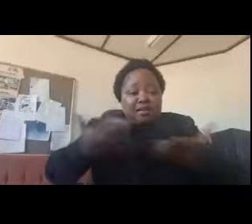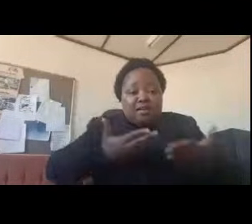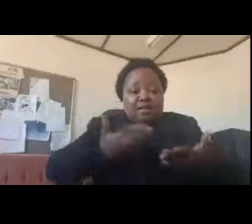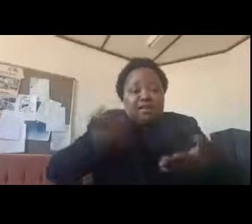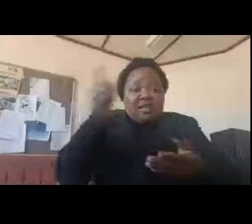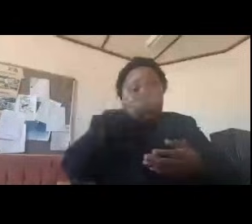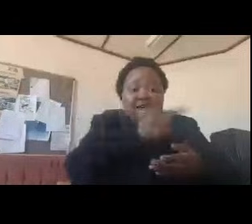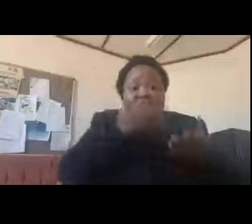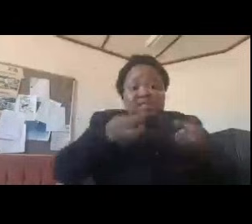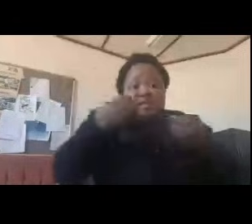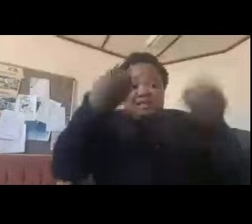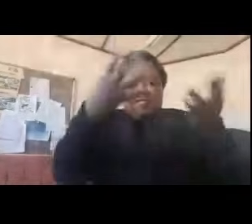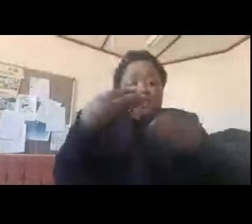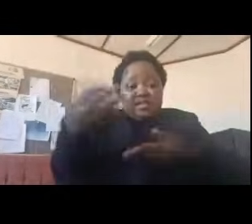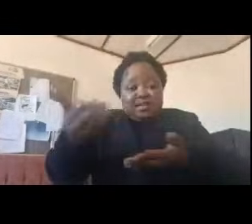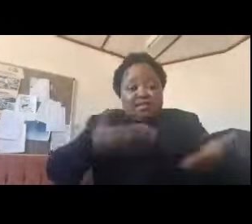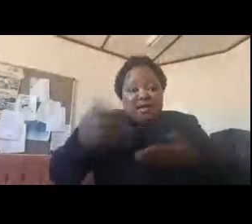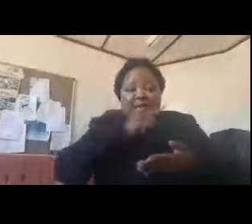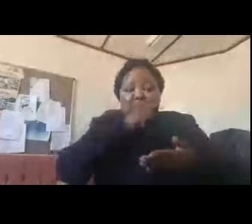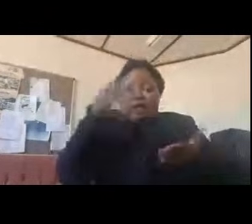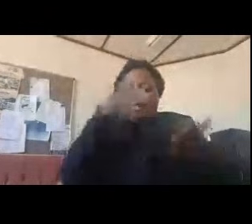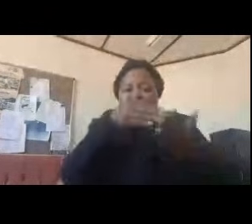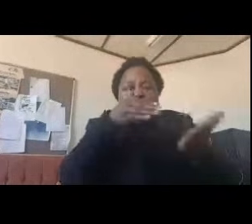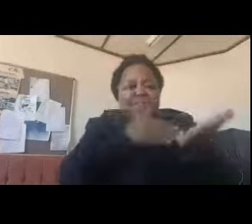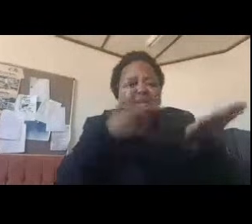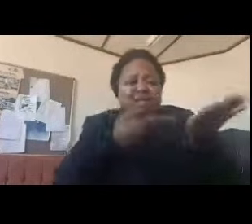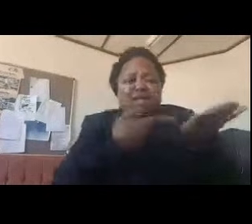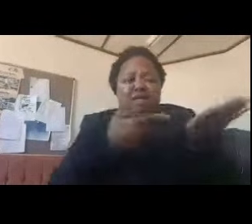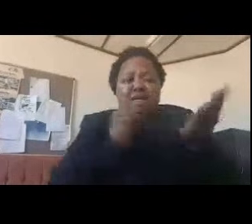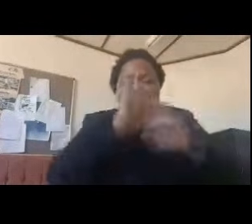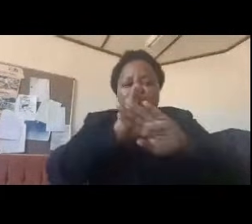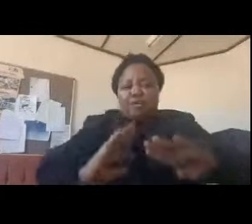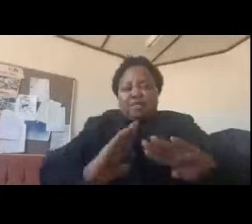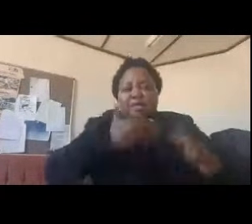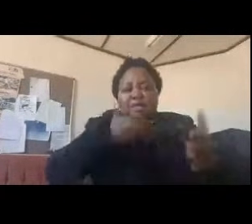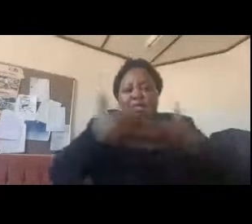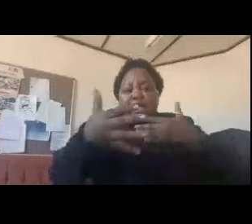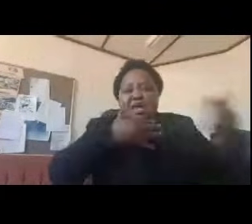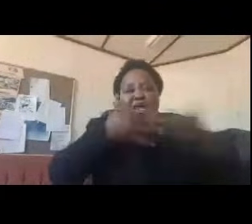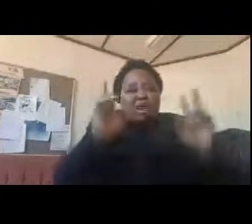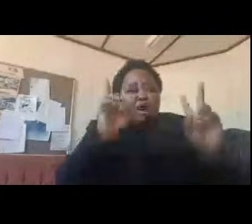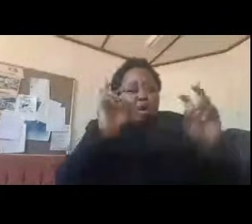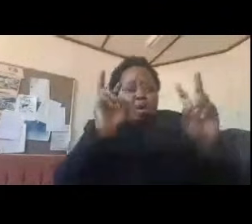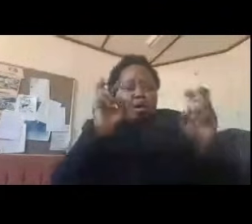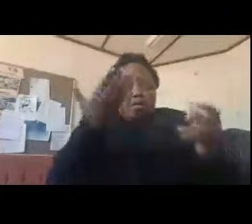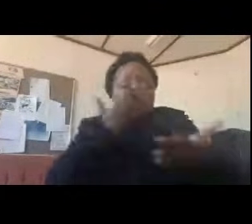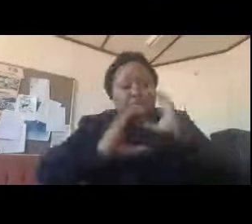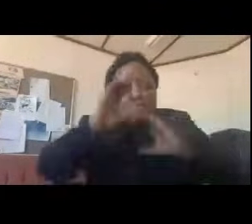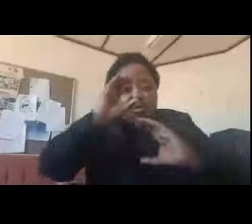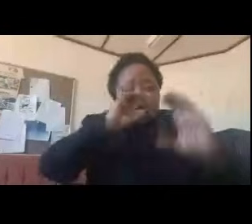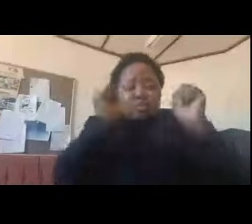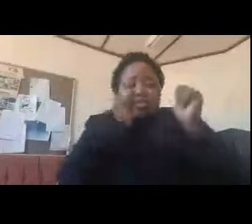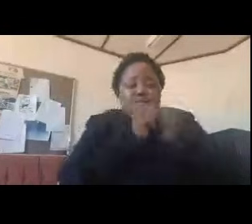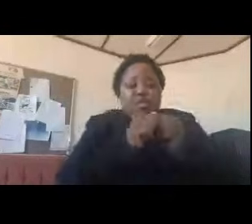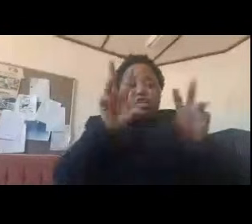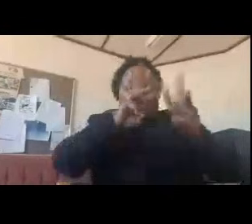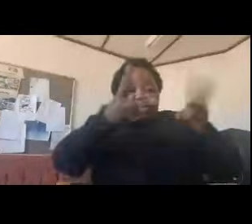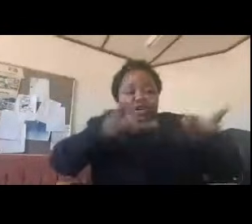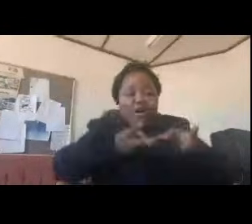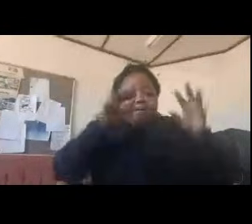that we go to those digital spaces, whatever content that is being communicated to the general public, it is not